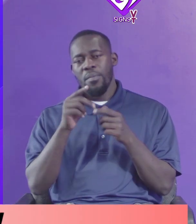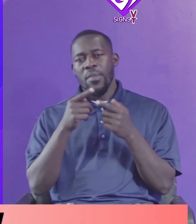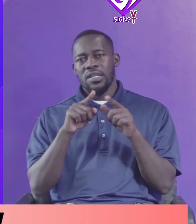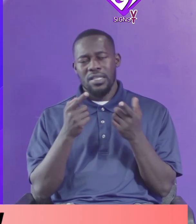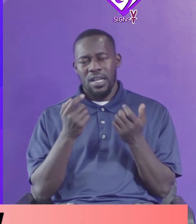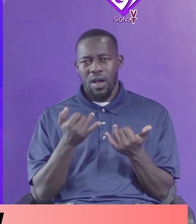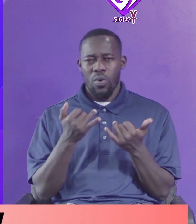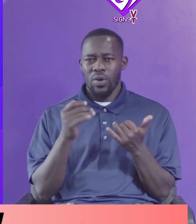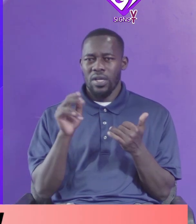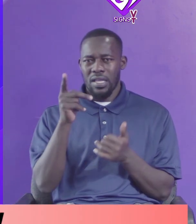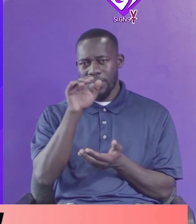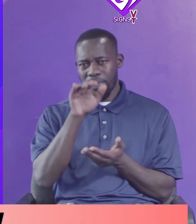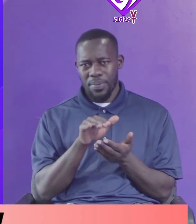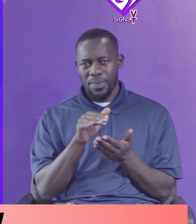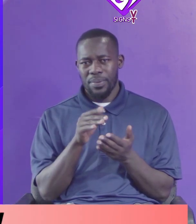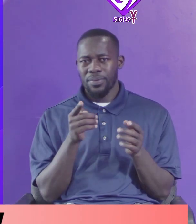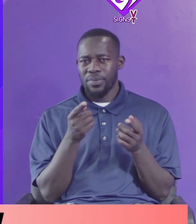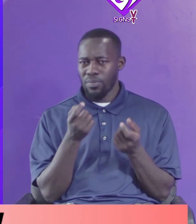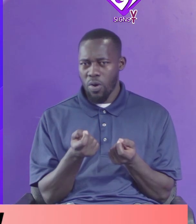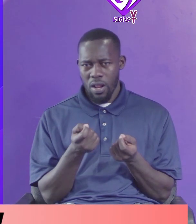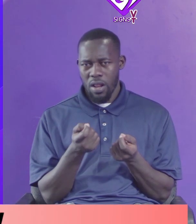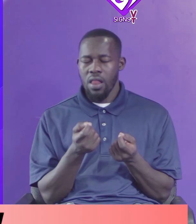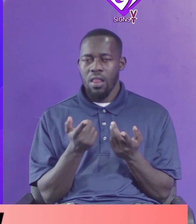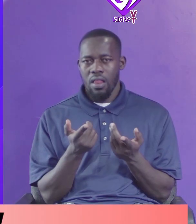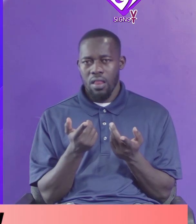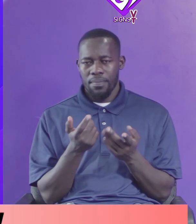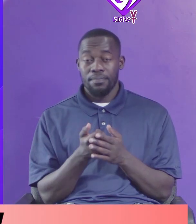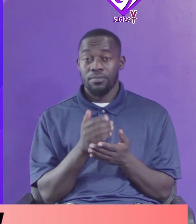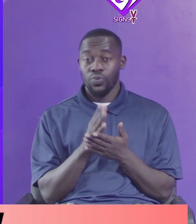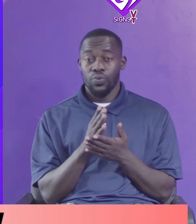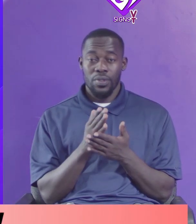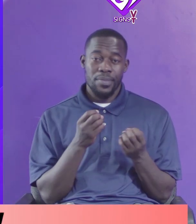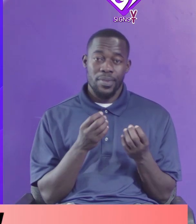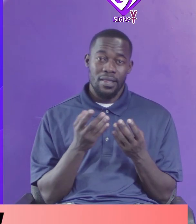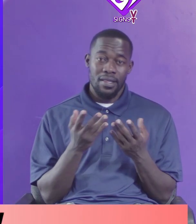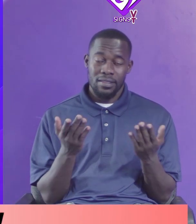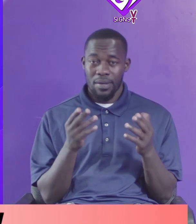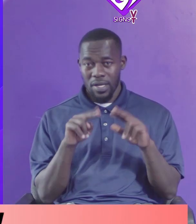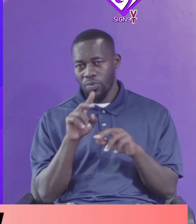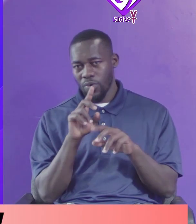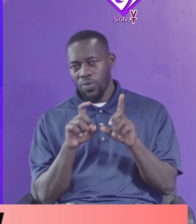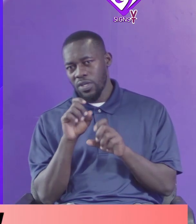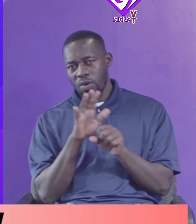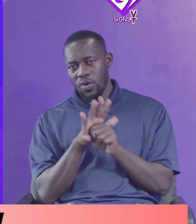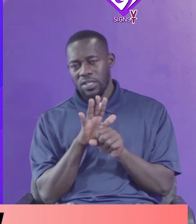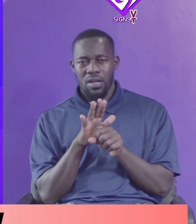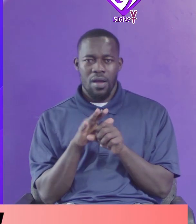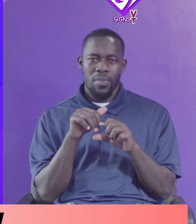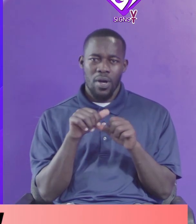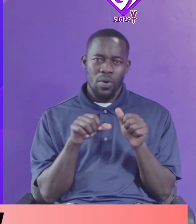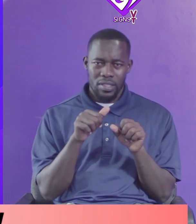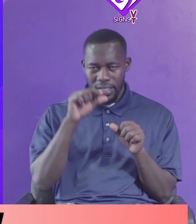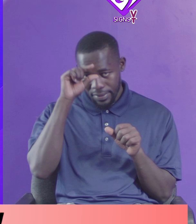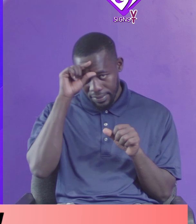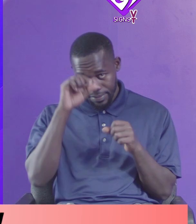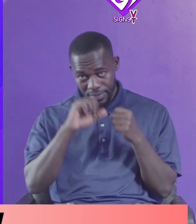of decline as far as performance is concerned? Of course, a lot of questions are being raised as far as the government